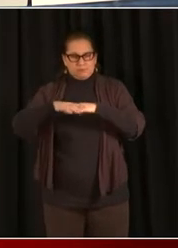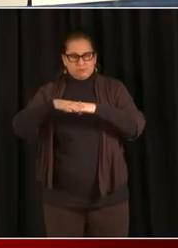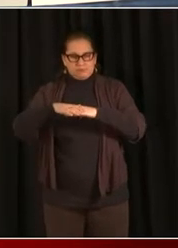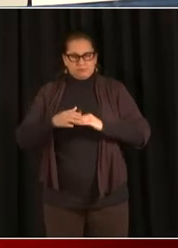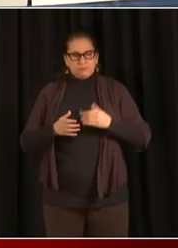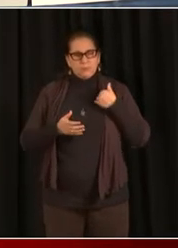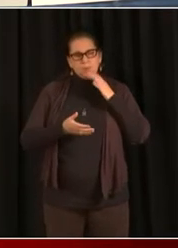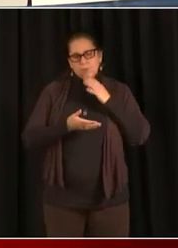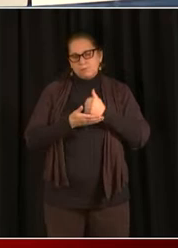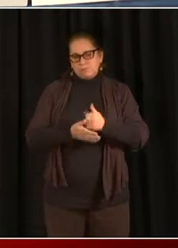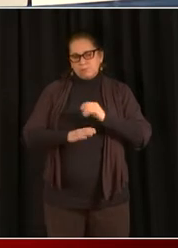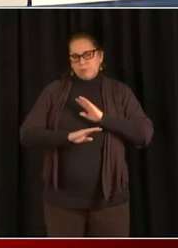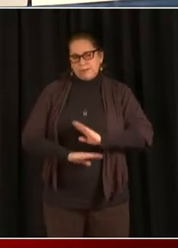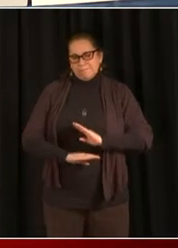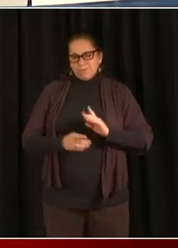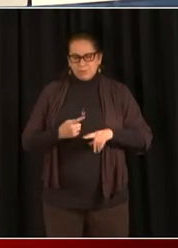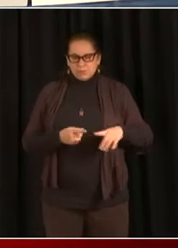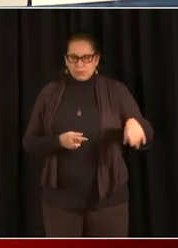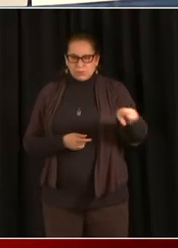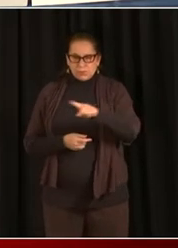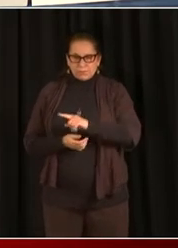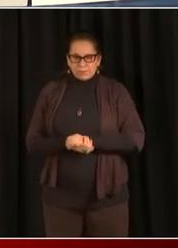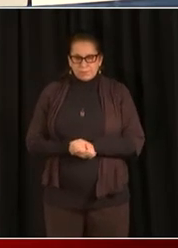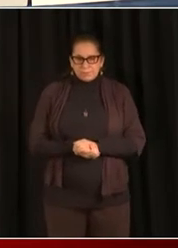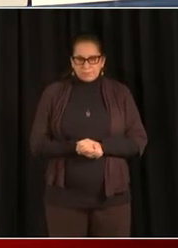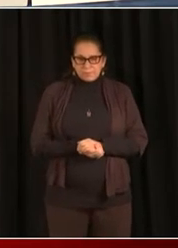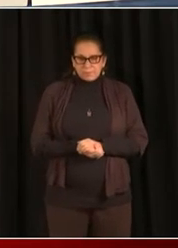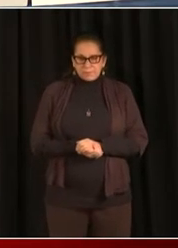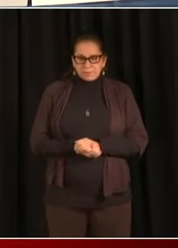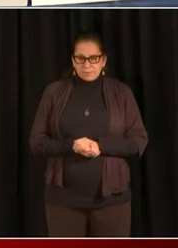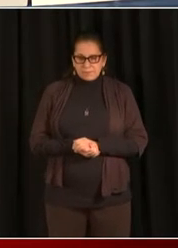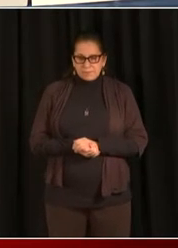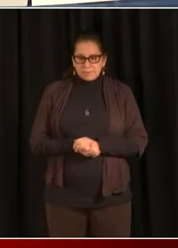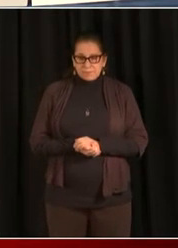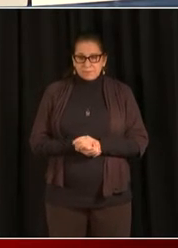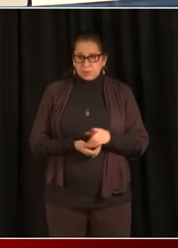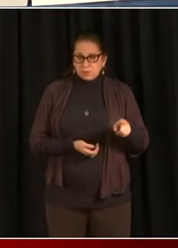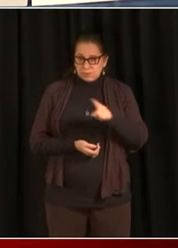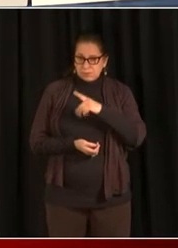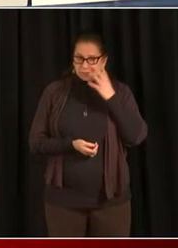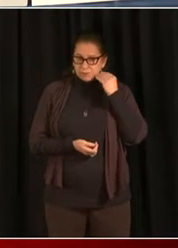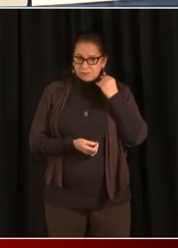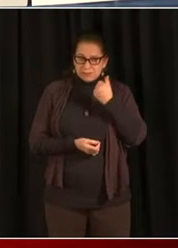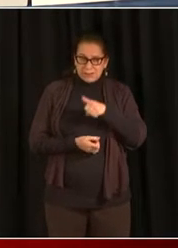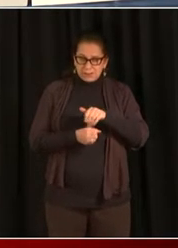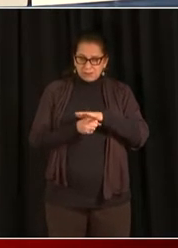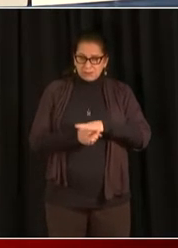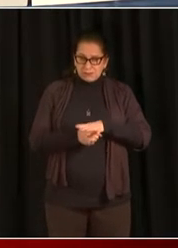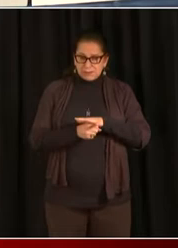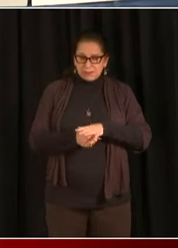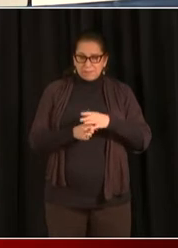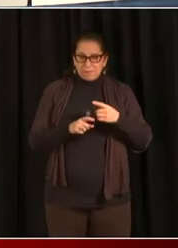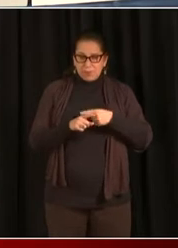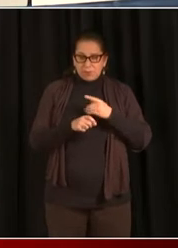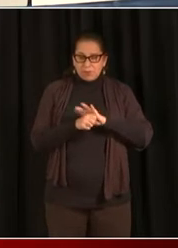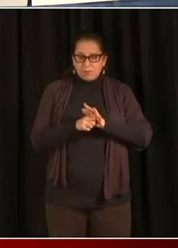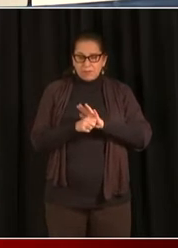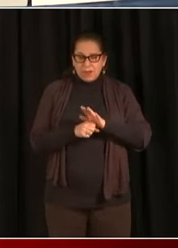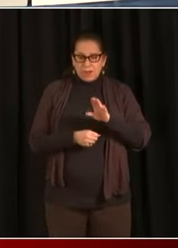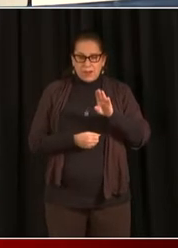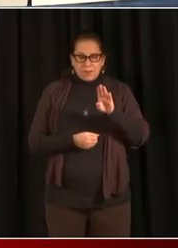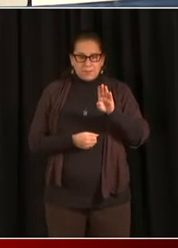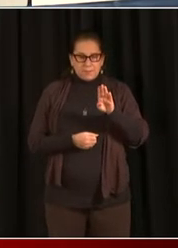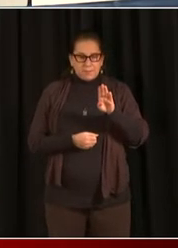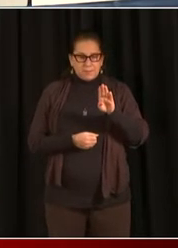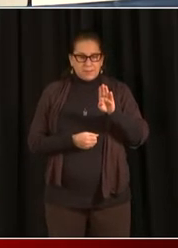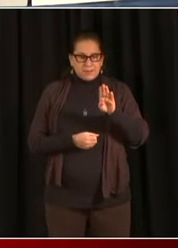of financial distress due to COVID. That is 25%. Must also be an LBE, a local business enterprise.